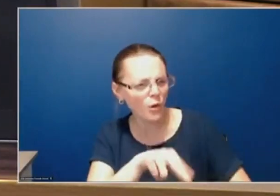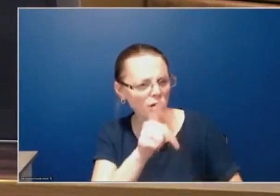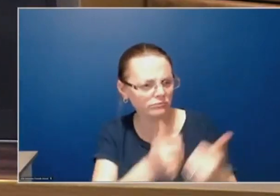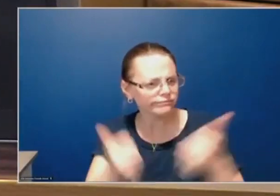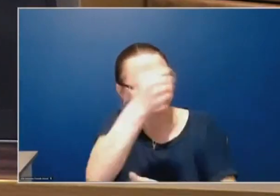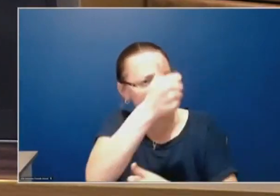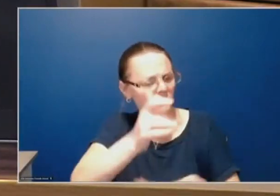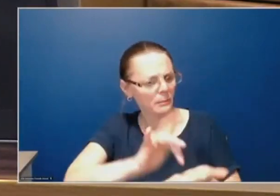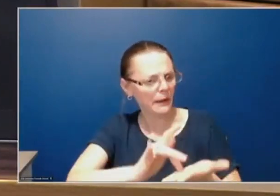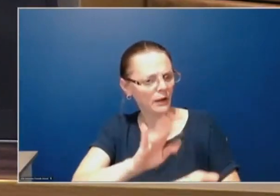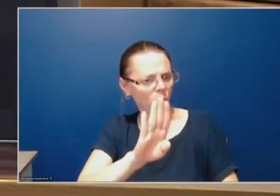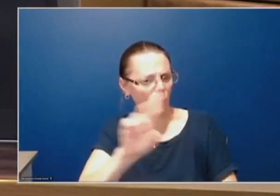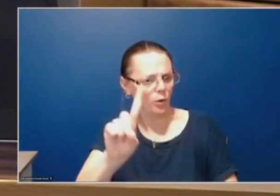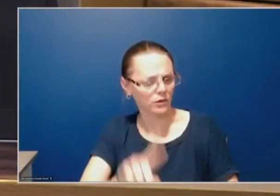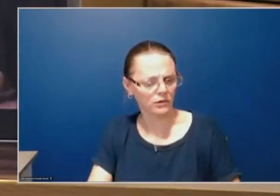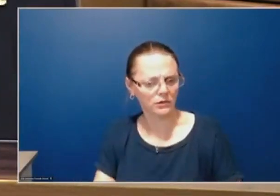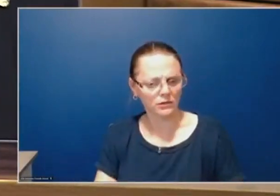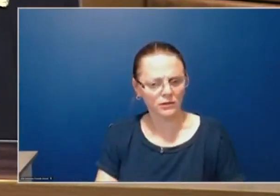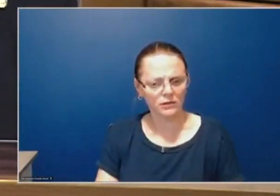medical boards?